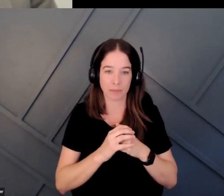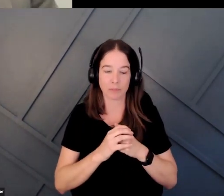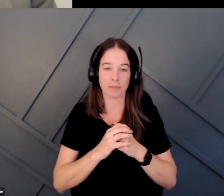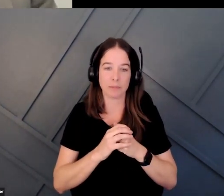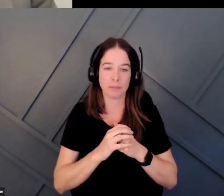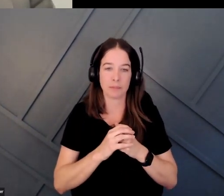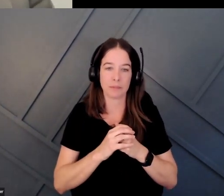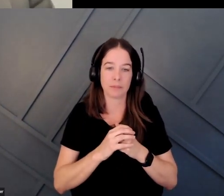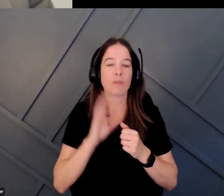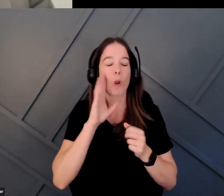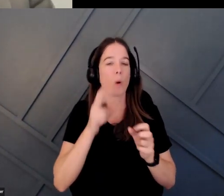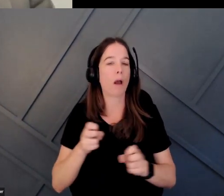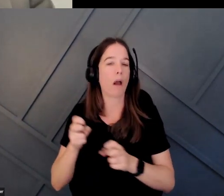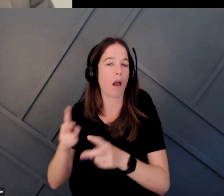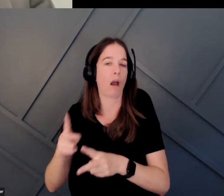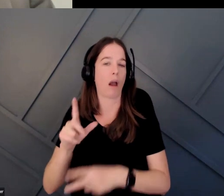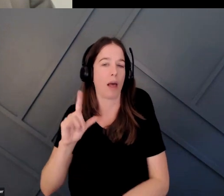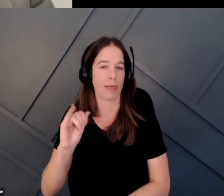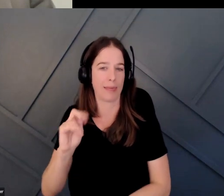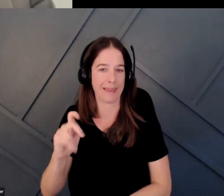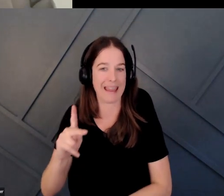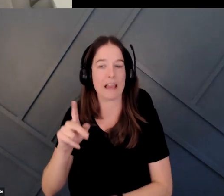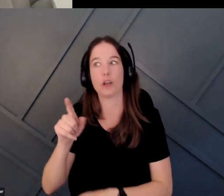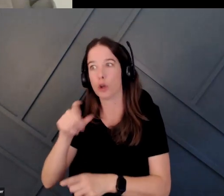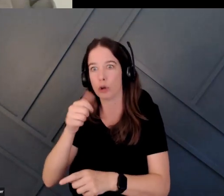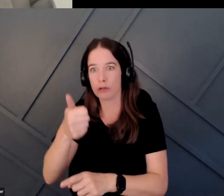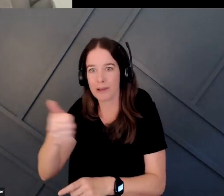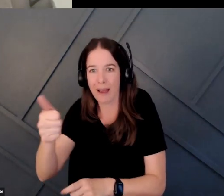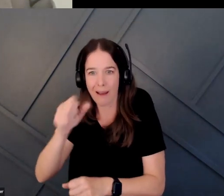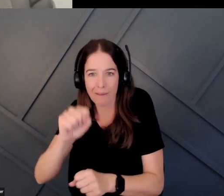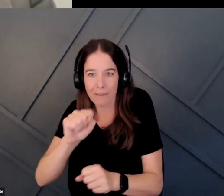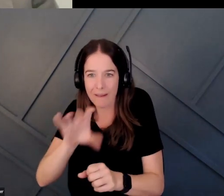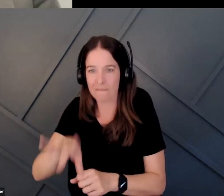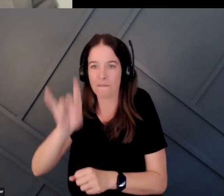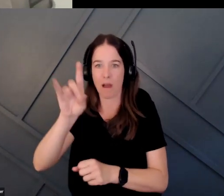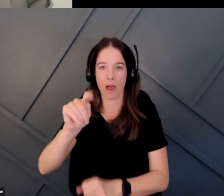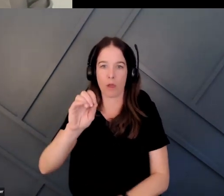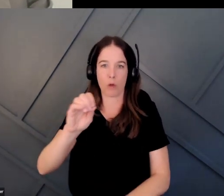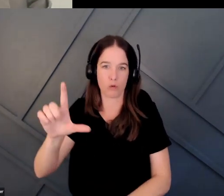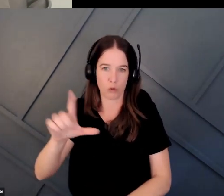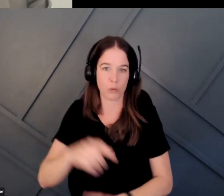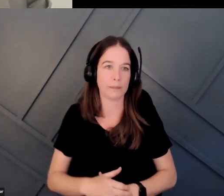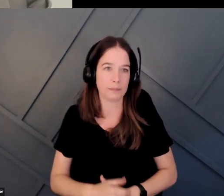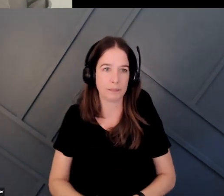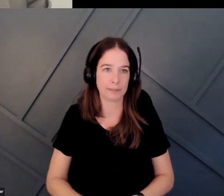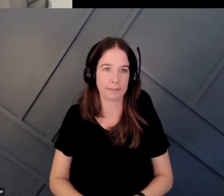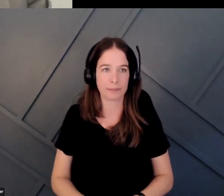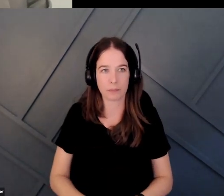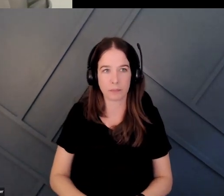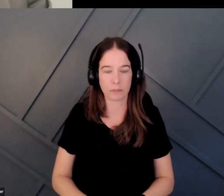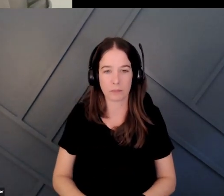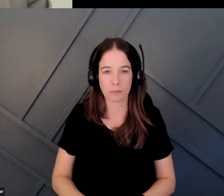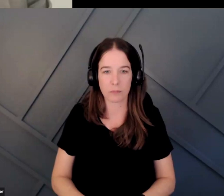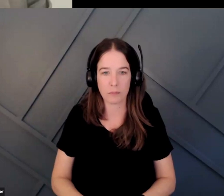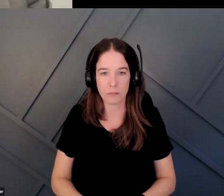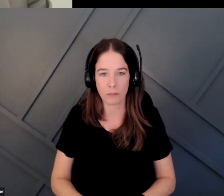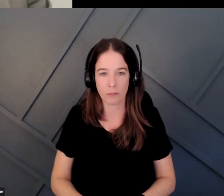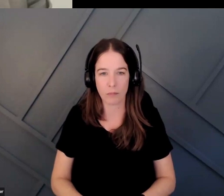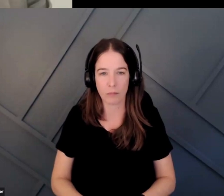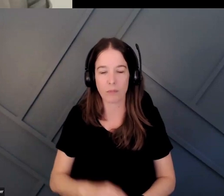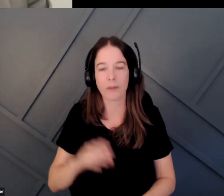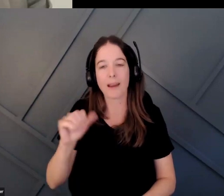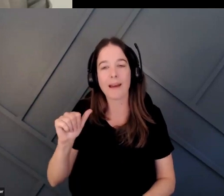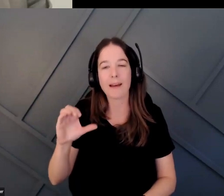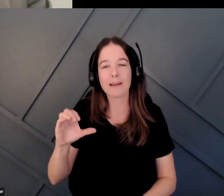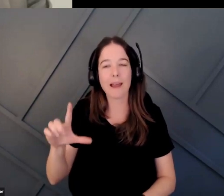for a link in the chat to this tool's website. ACL statutory authorities and unique position within the federal